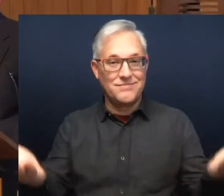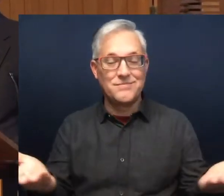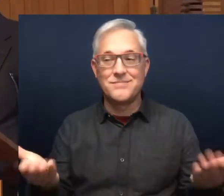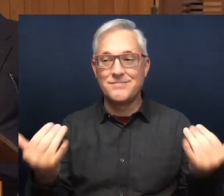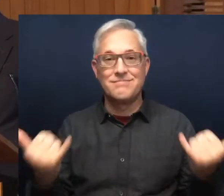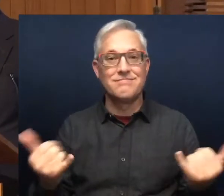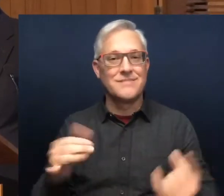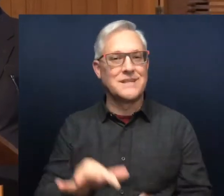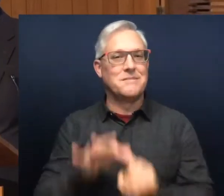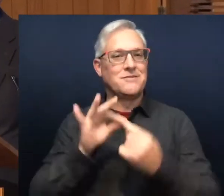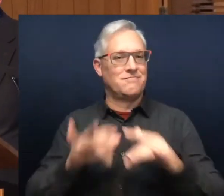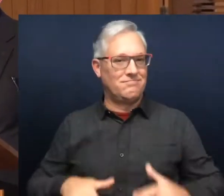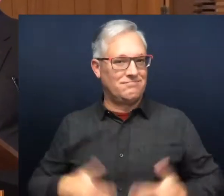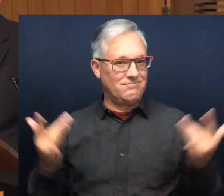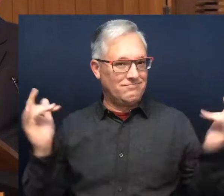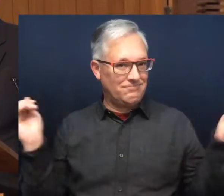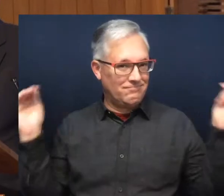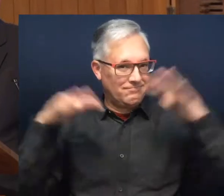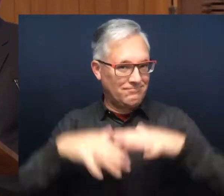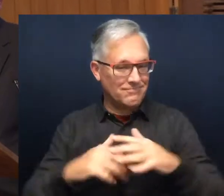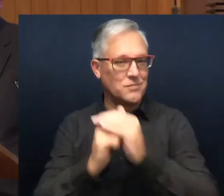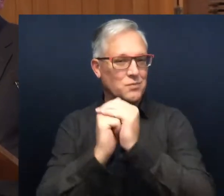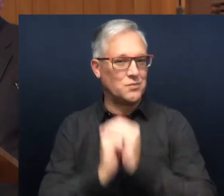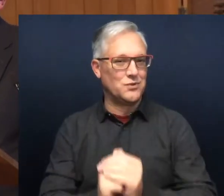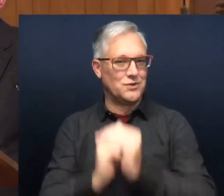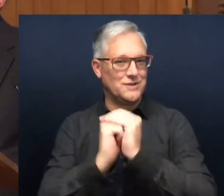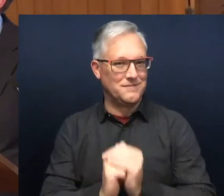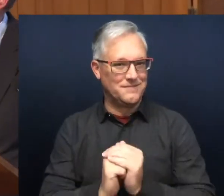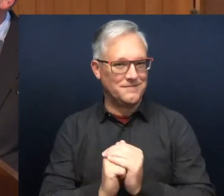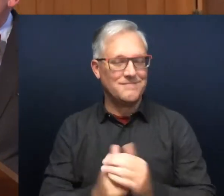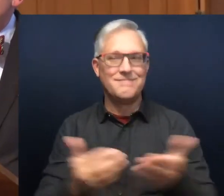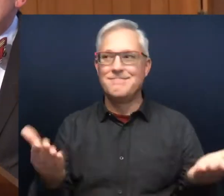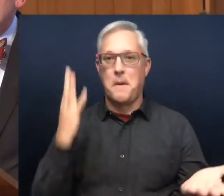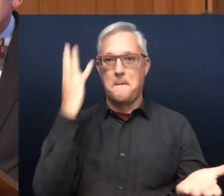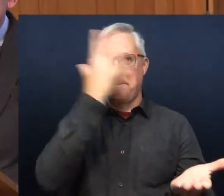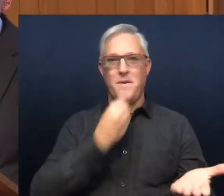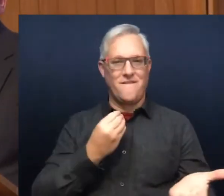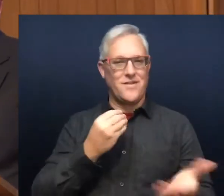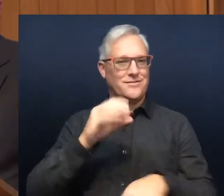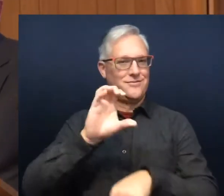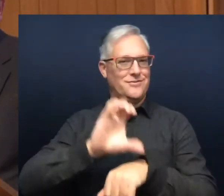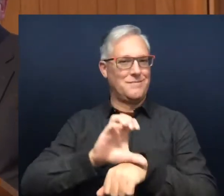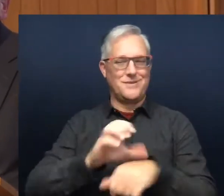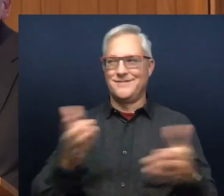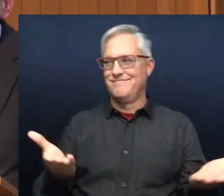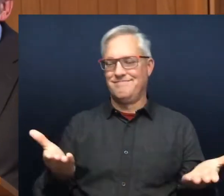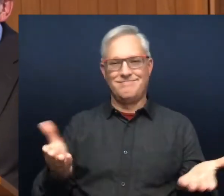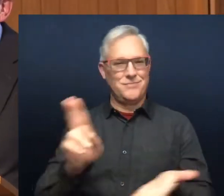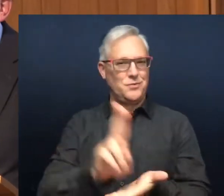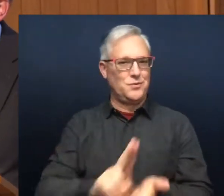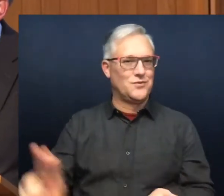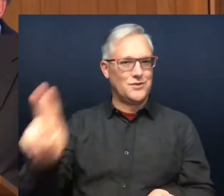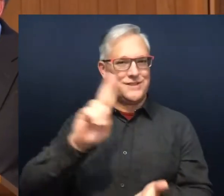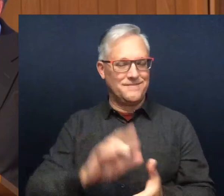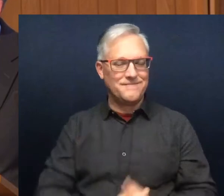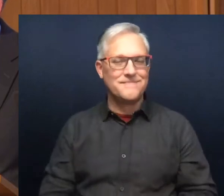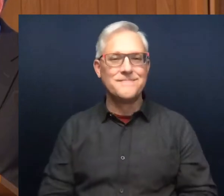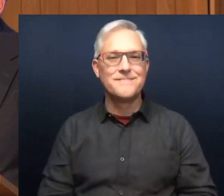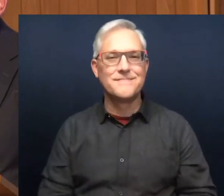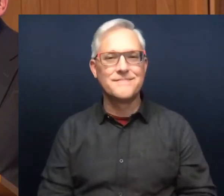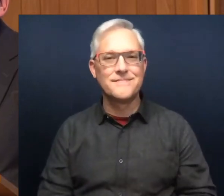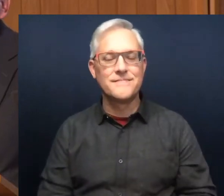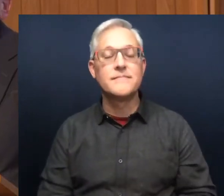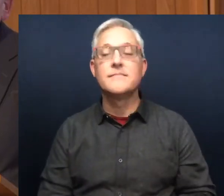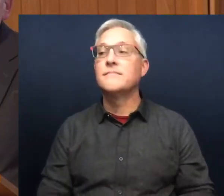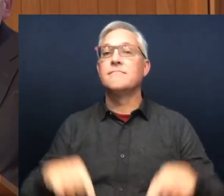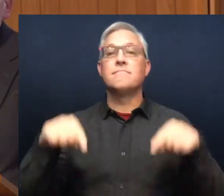this special occasion as we are bringing you this worship service from this beautiful Hoverston Chapel on the Augsburg University campus,